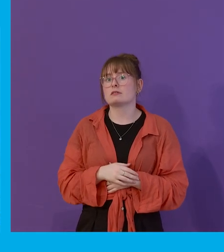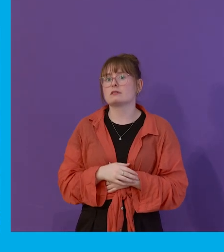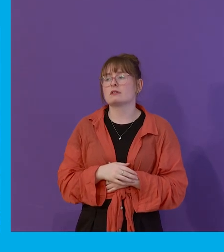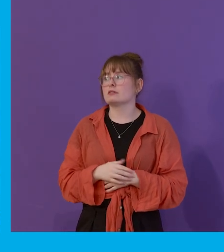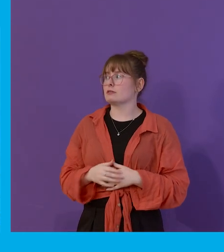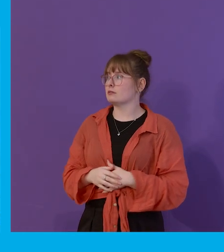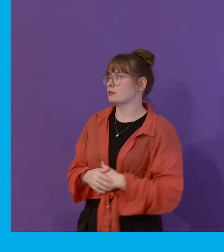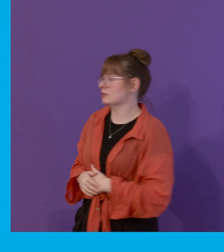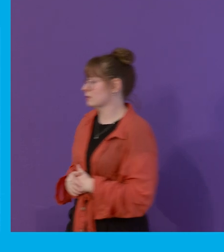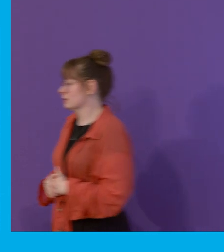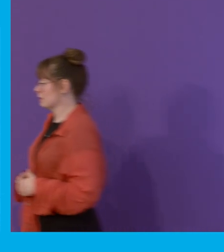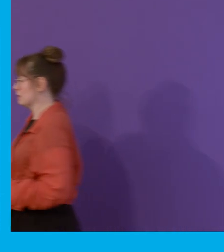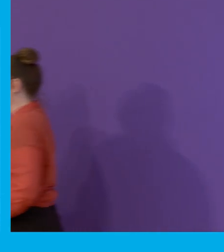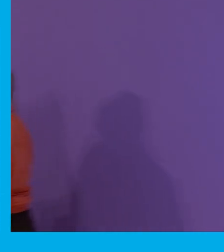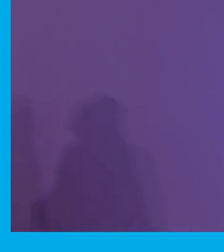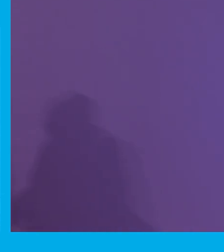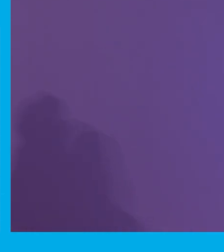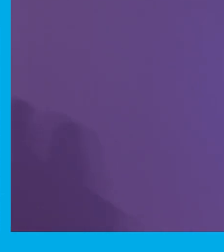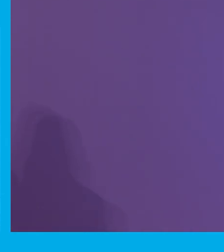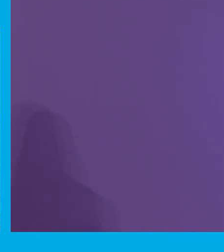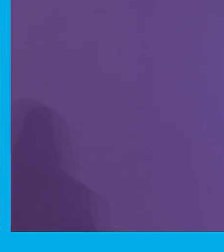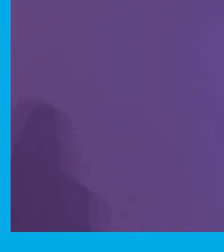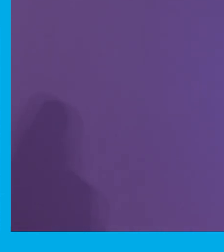here, but yeah, I do it all the time too.